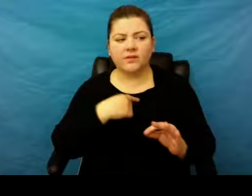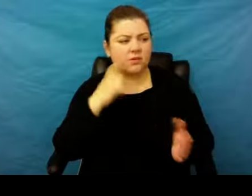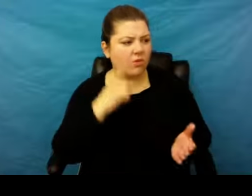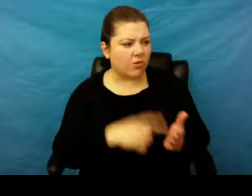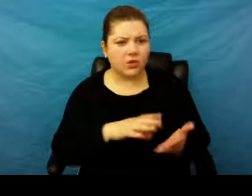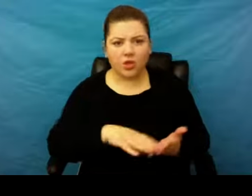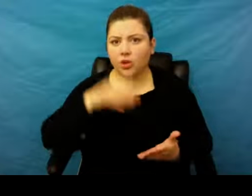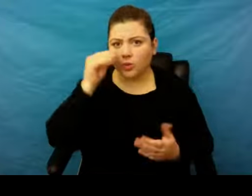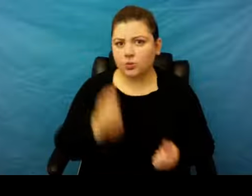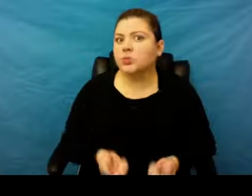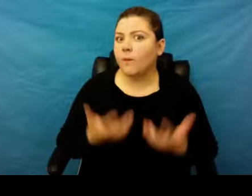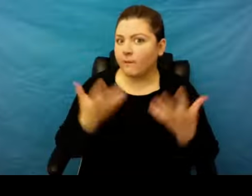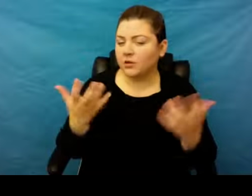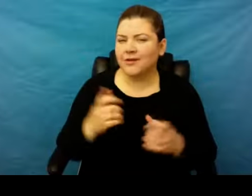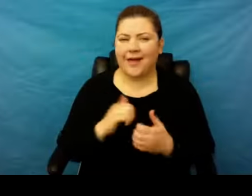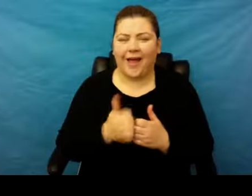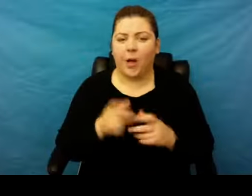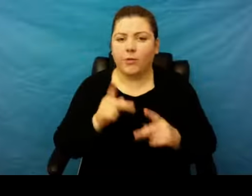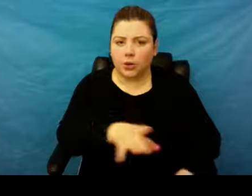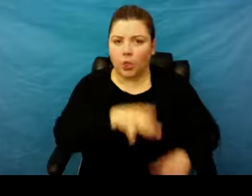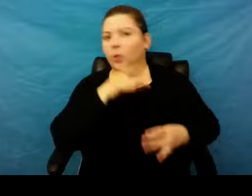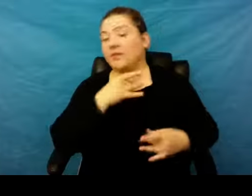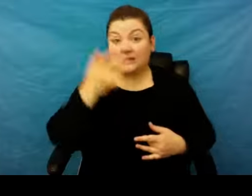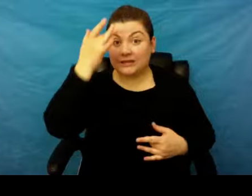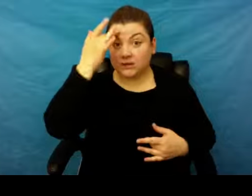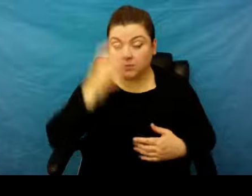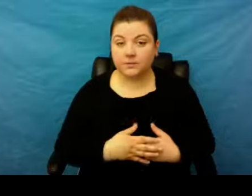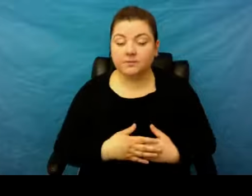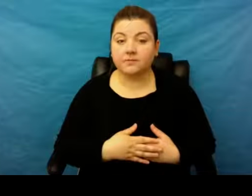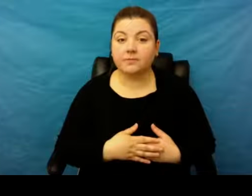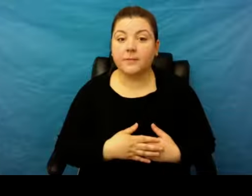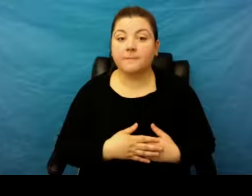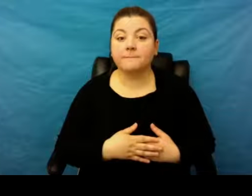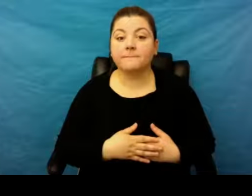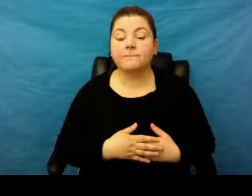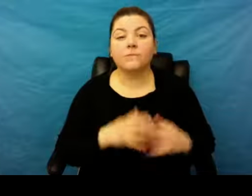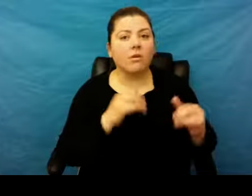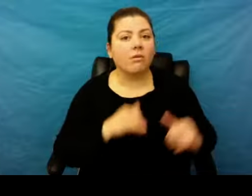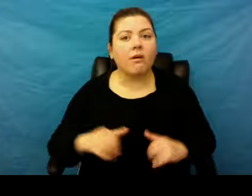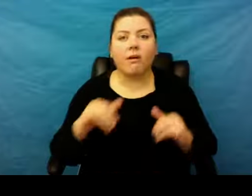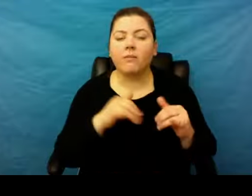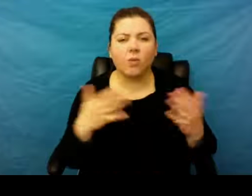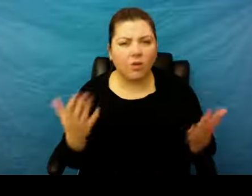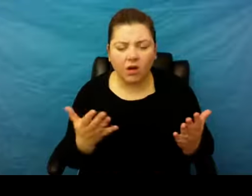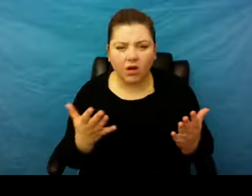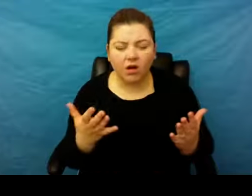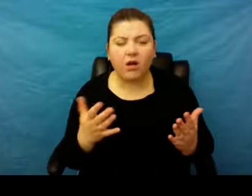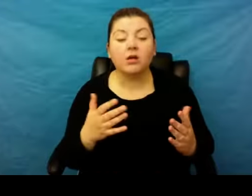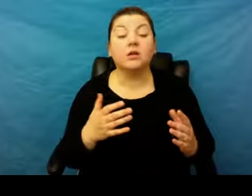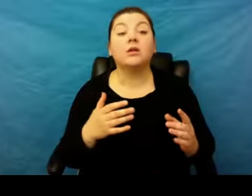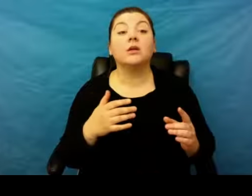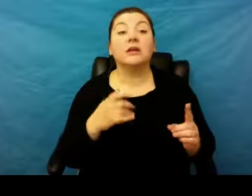weeks to months about how you get this disease. And so the overarching theme is sustained